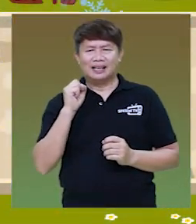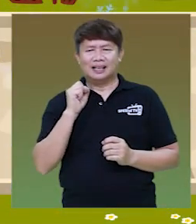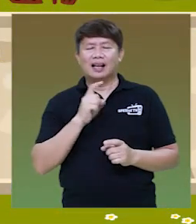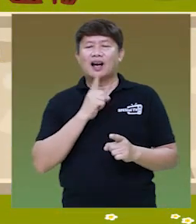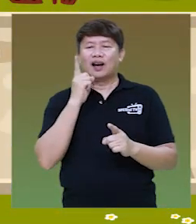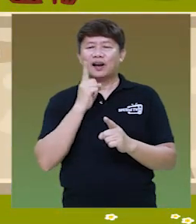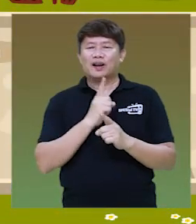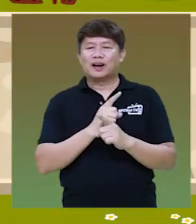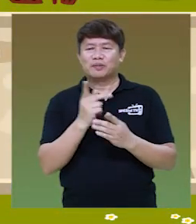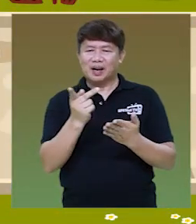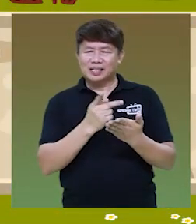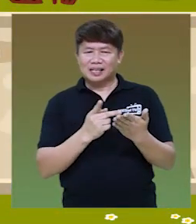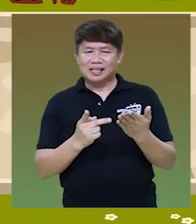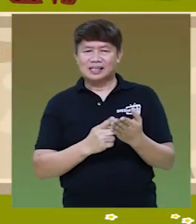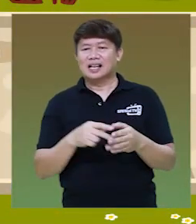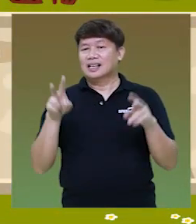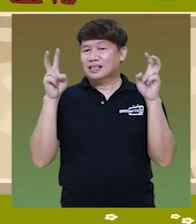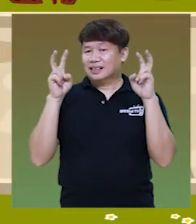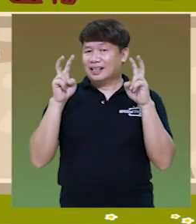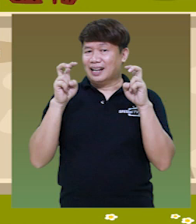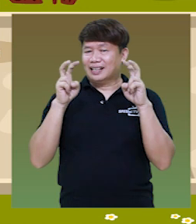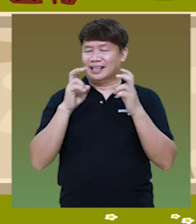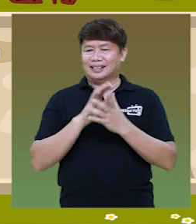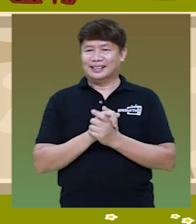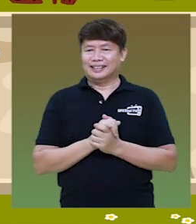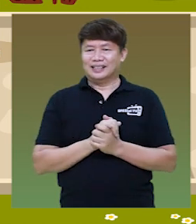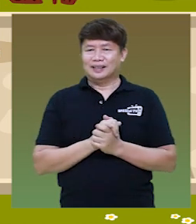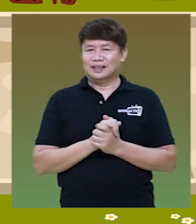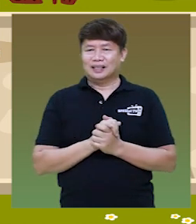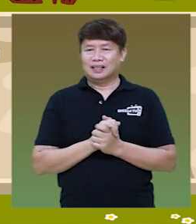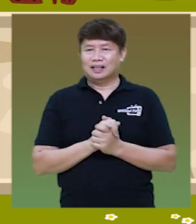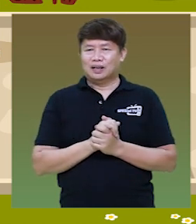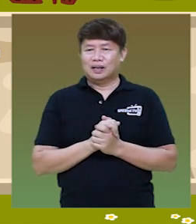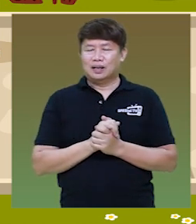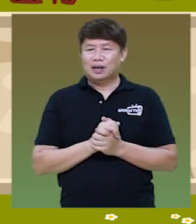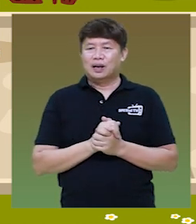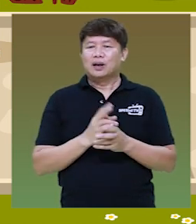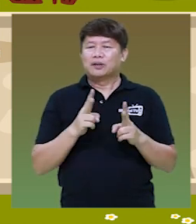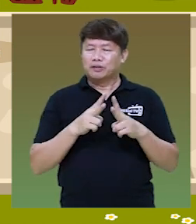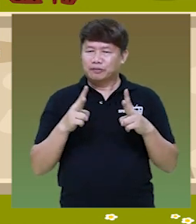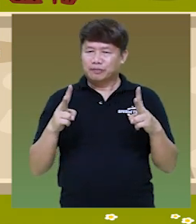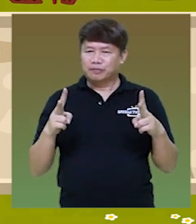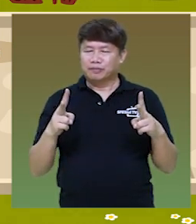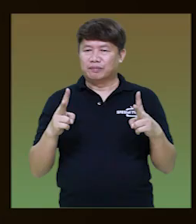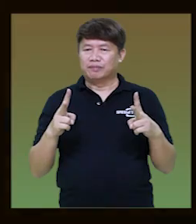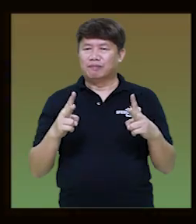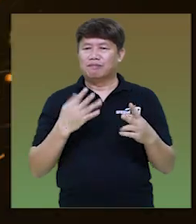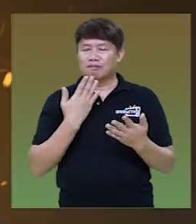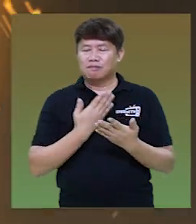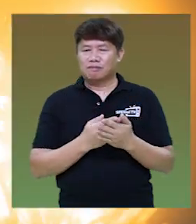The correct element is title. Great job, kids!